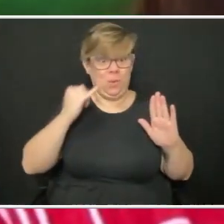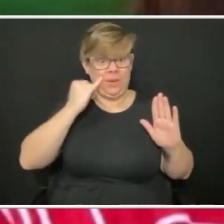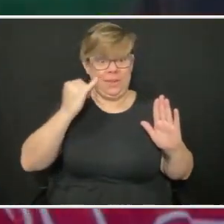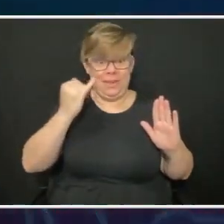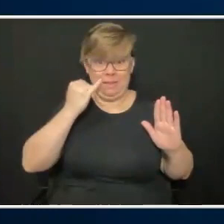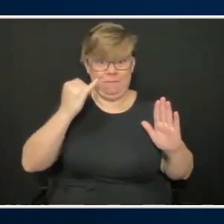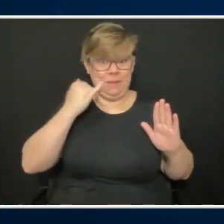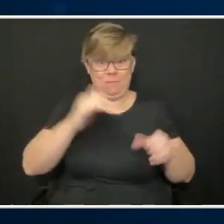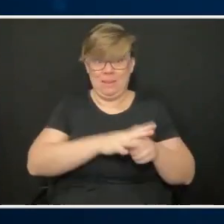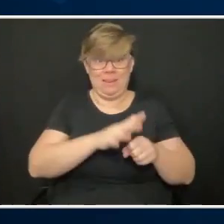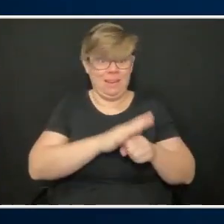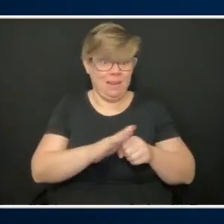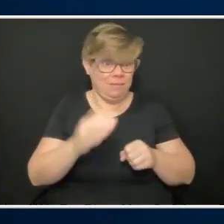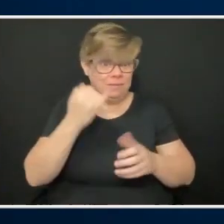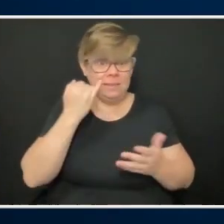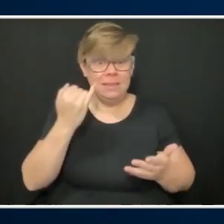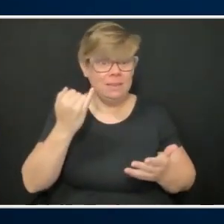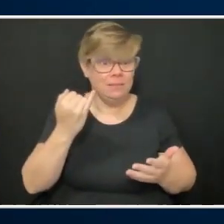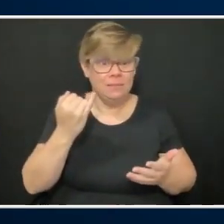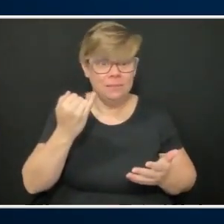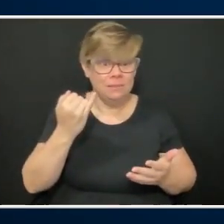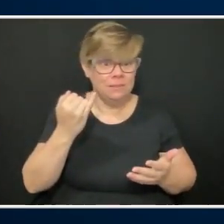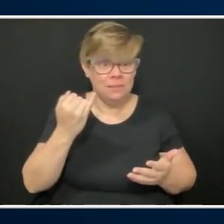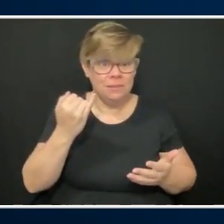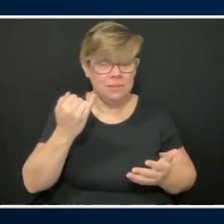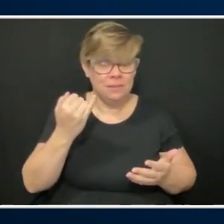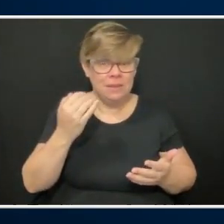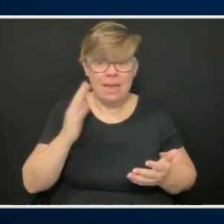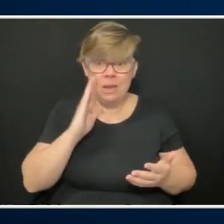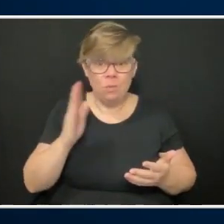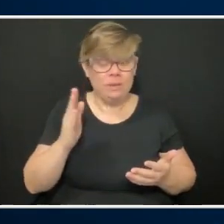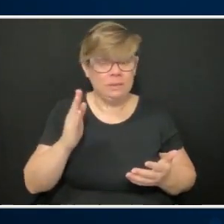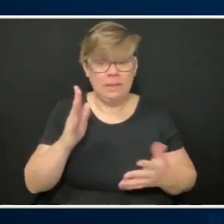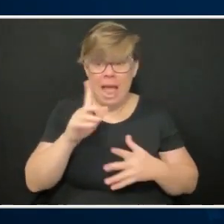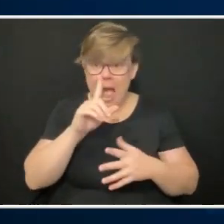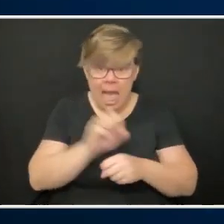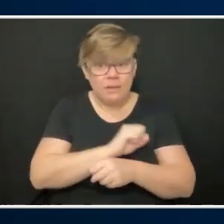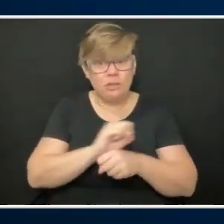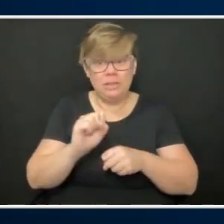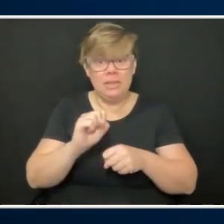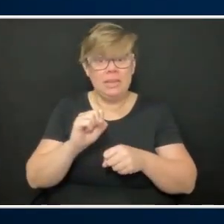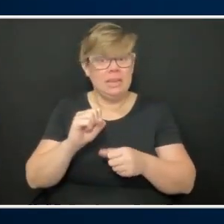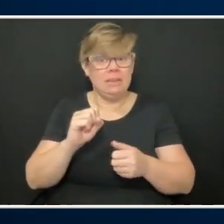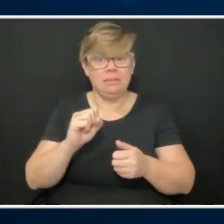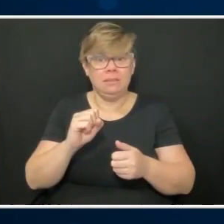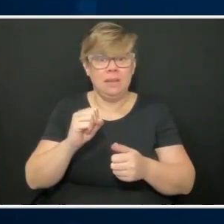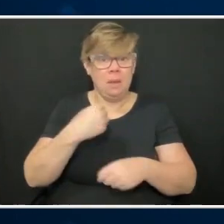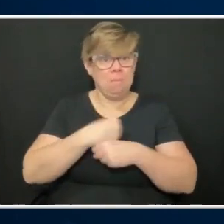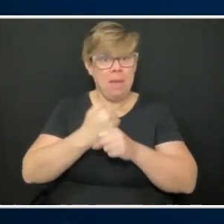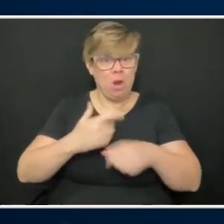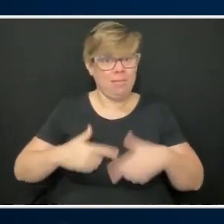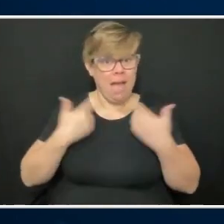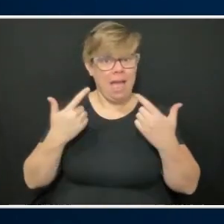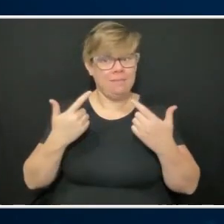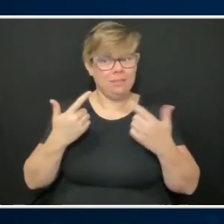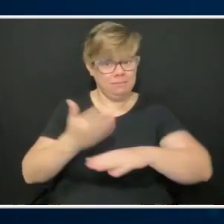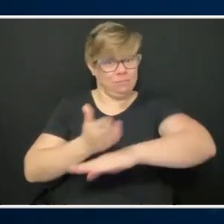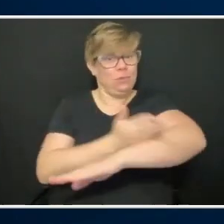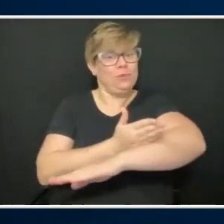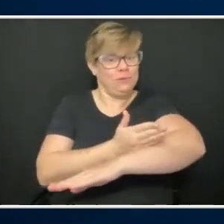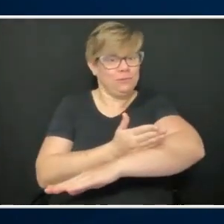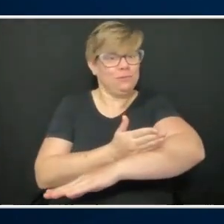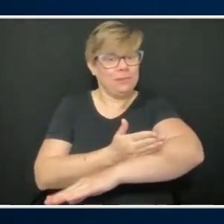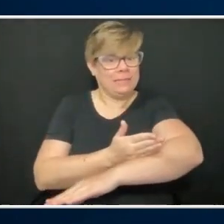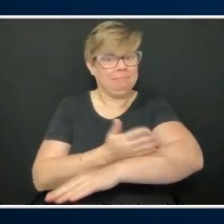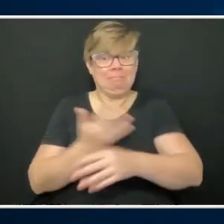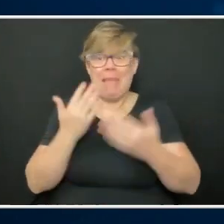be enough, if it would be the thing that actually made our lives so much better.